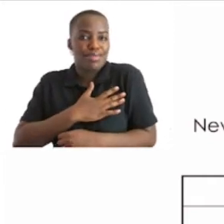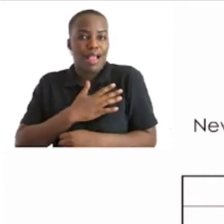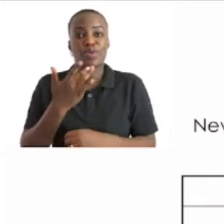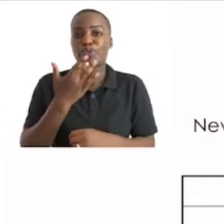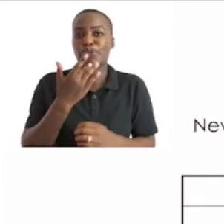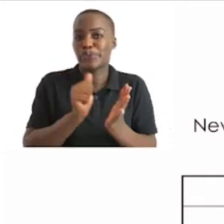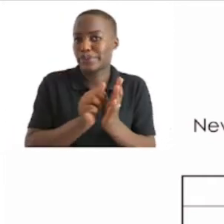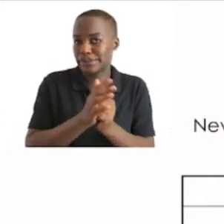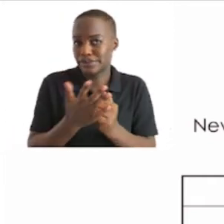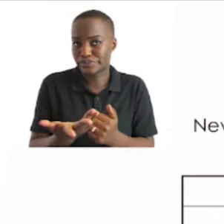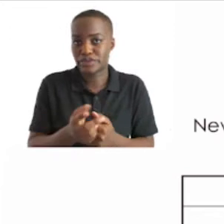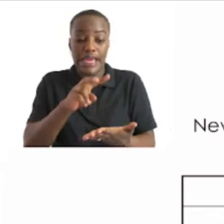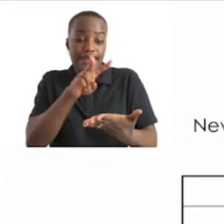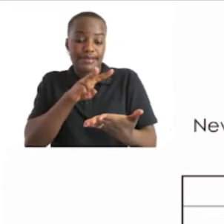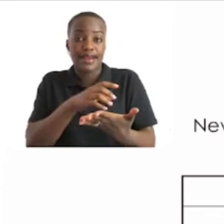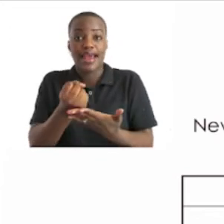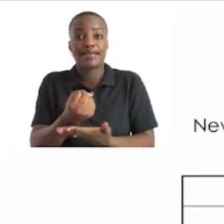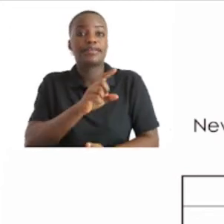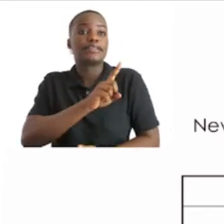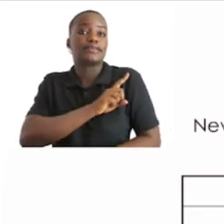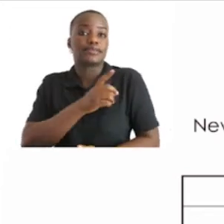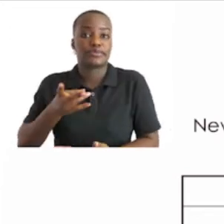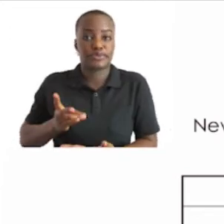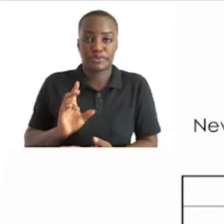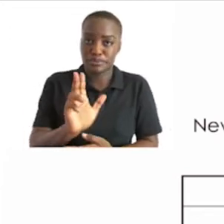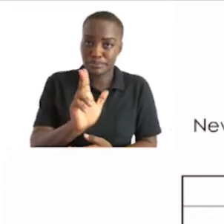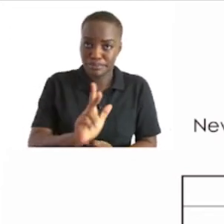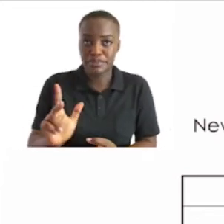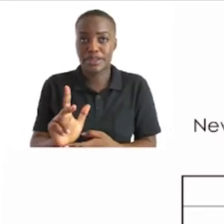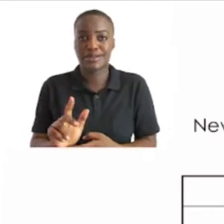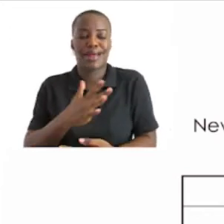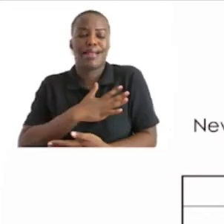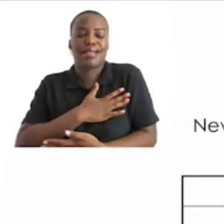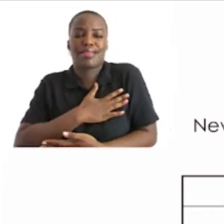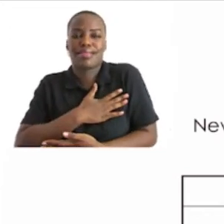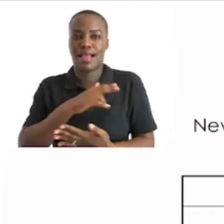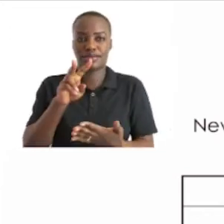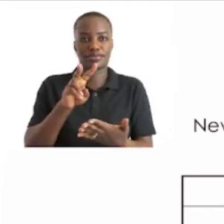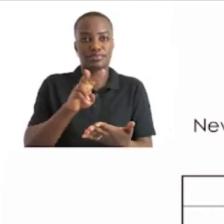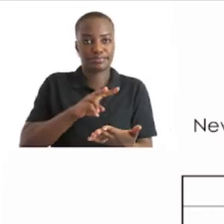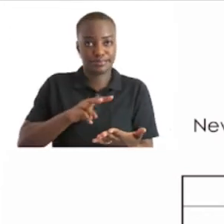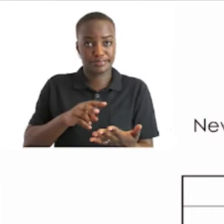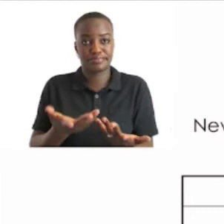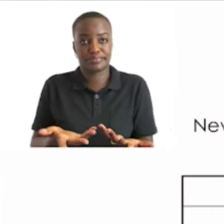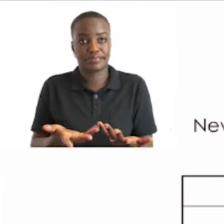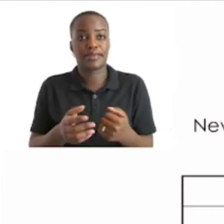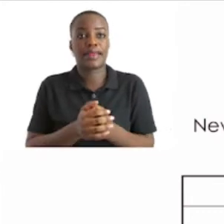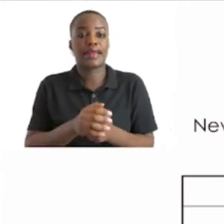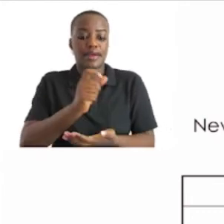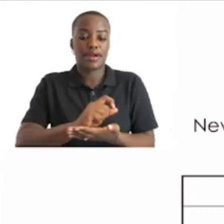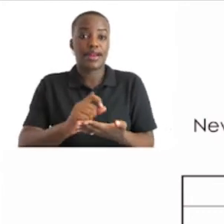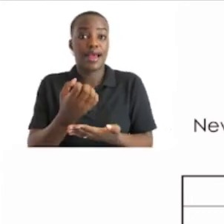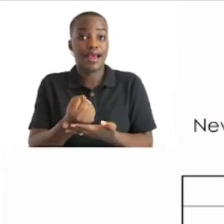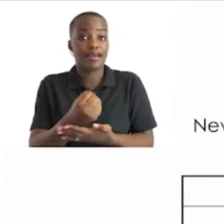subject, reading has 17 people that they consider their favorite subject,